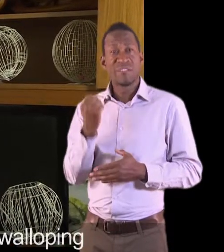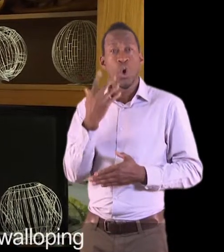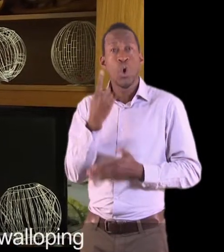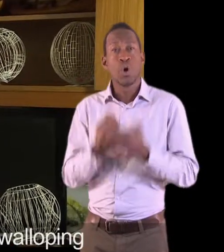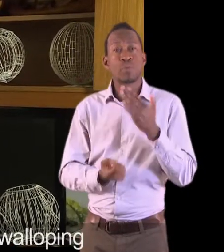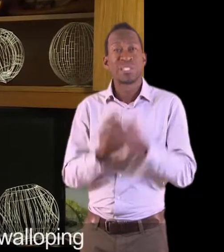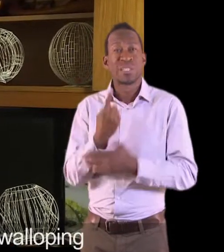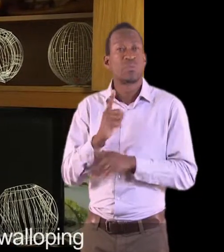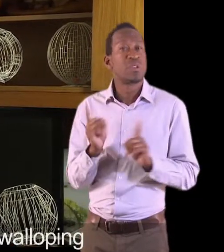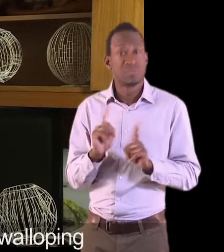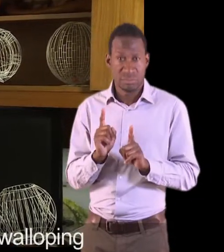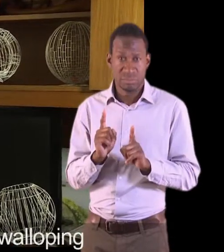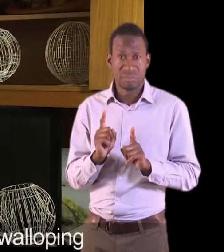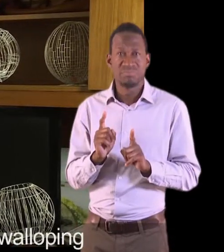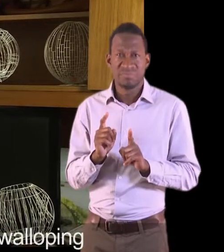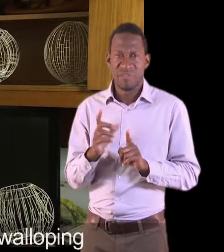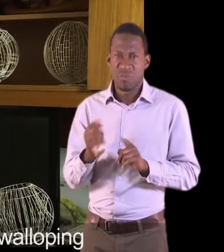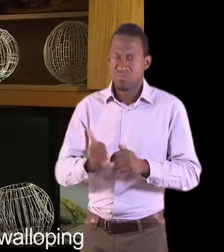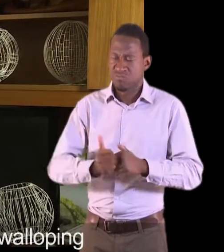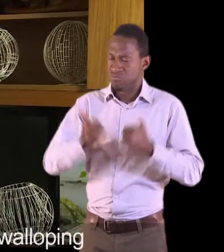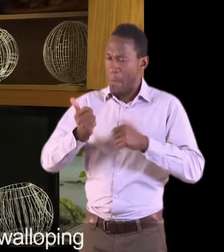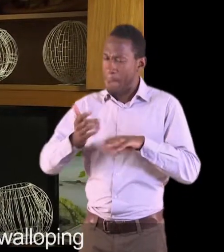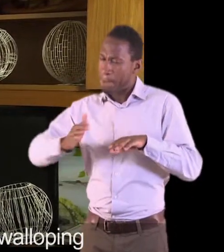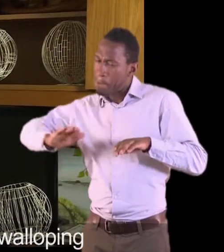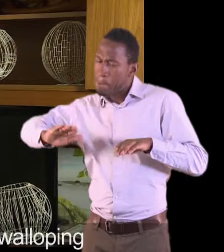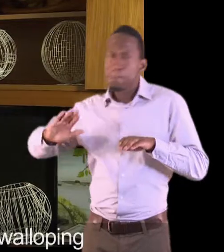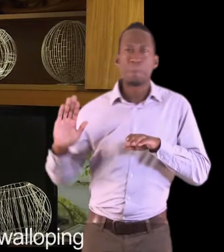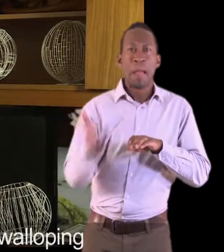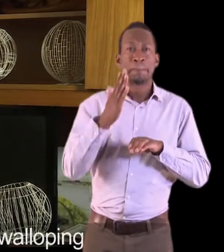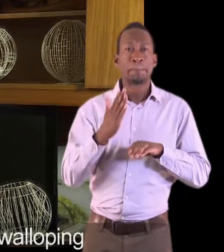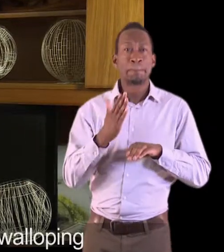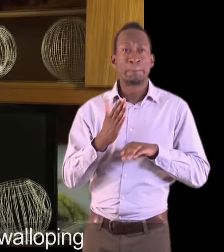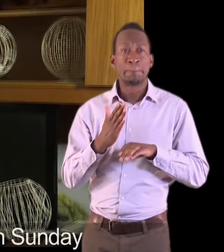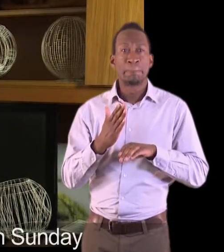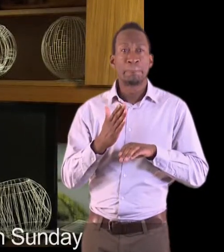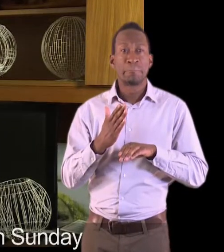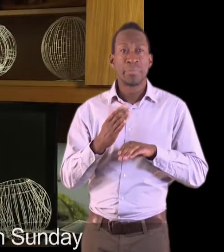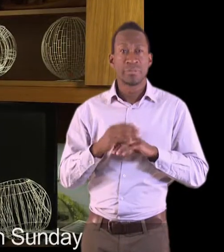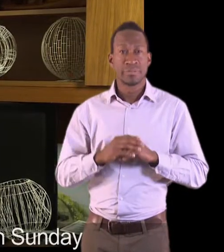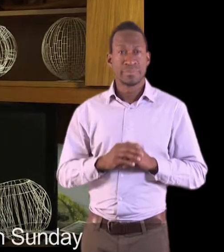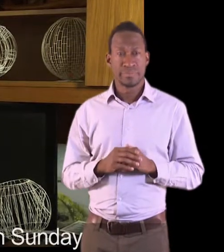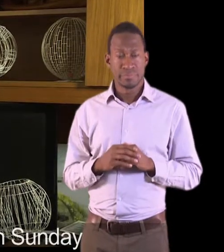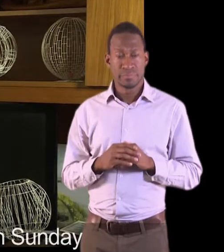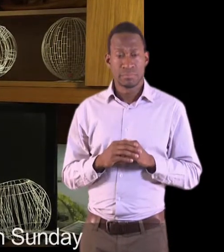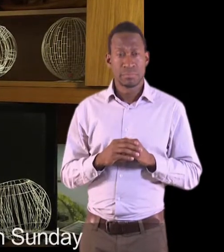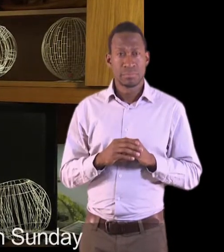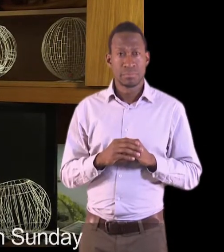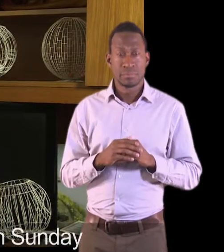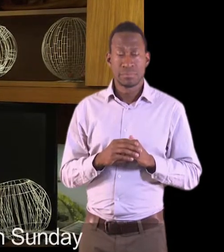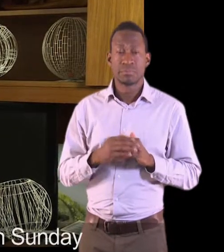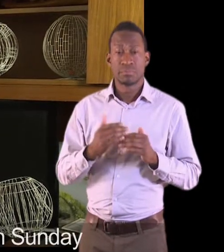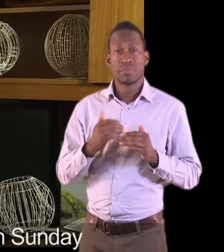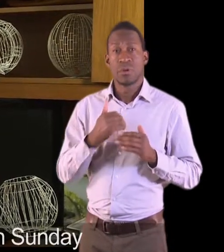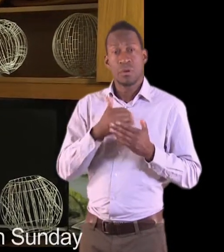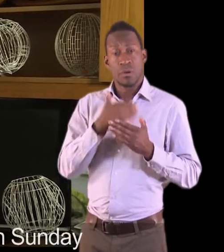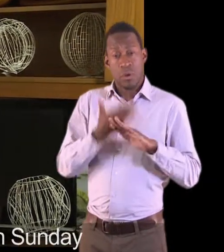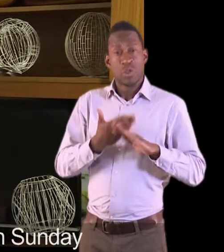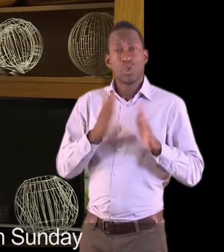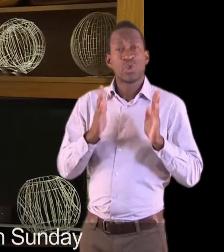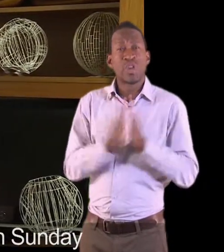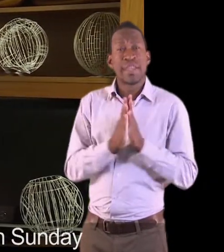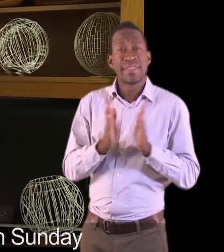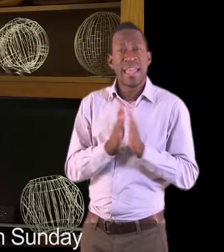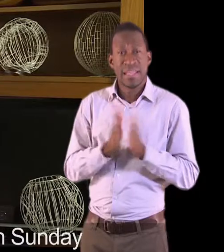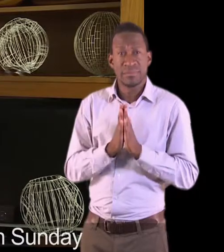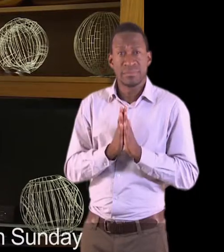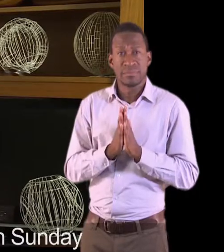He'd give you a good walloping at the first hint of an opportunity. And then he'd stand up on Sunday and conduct